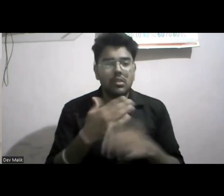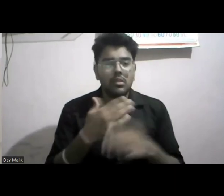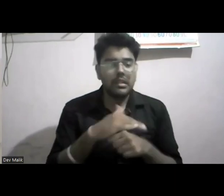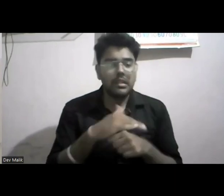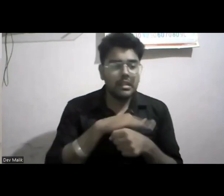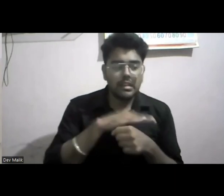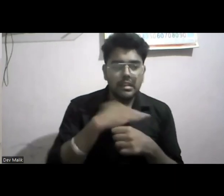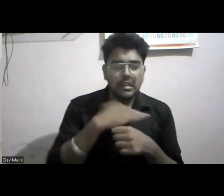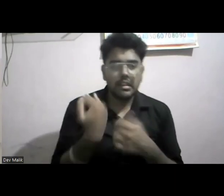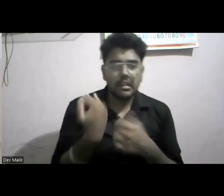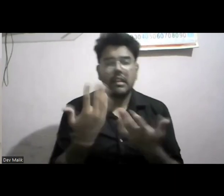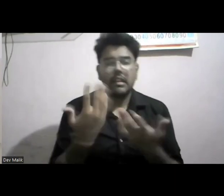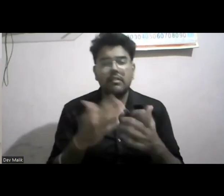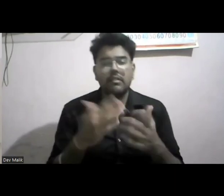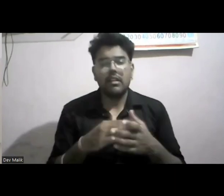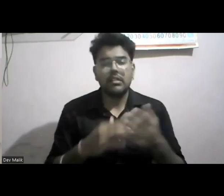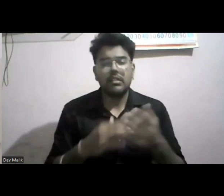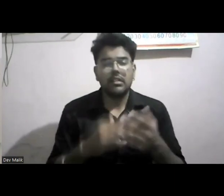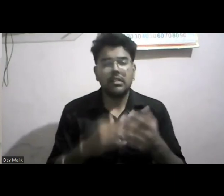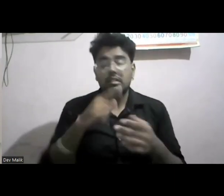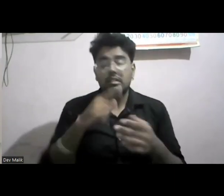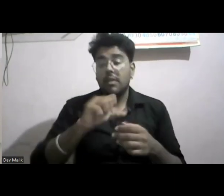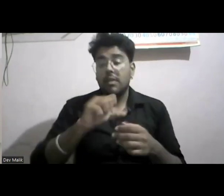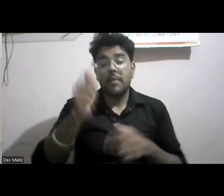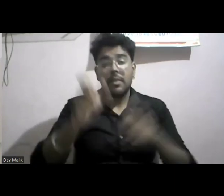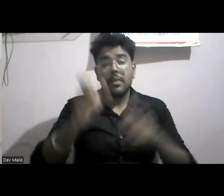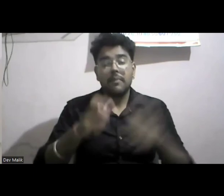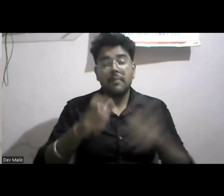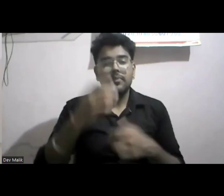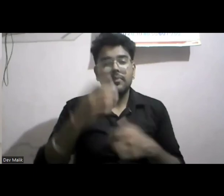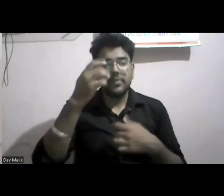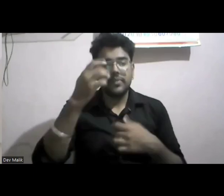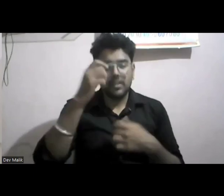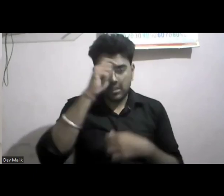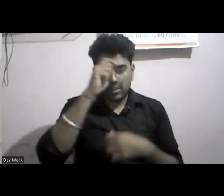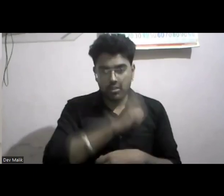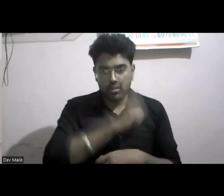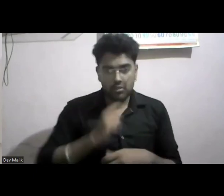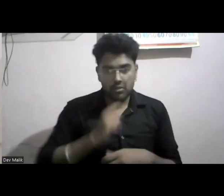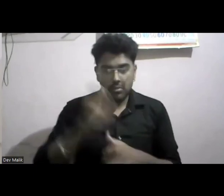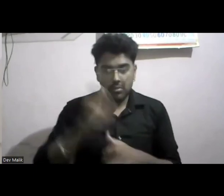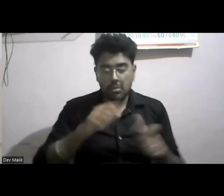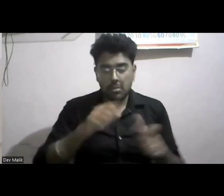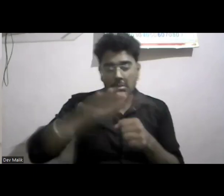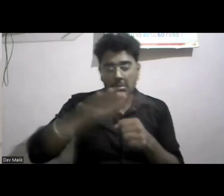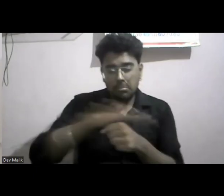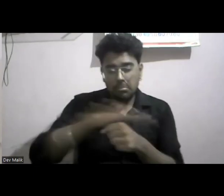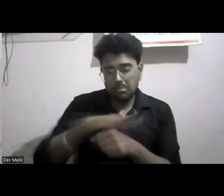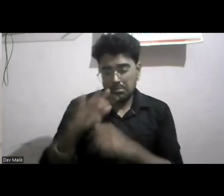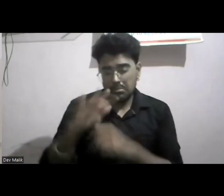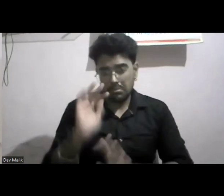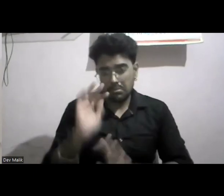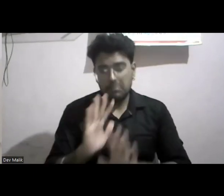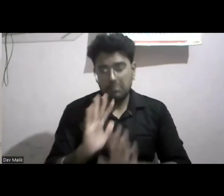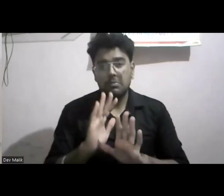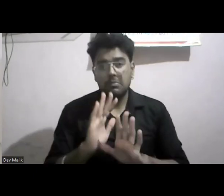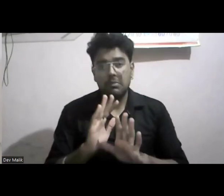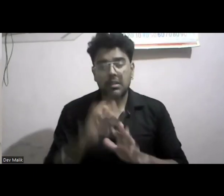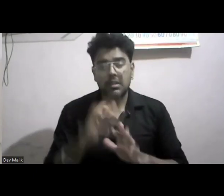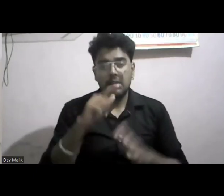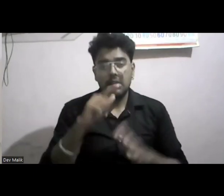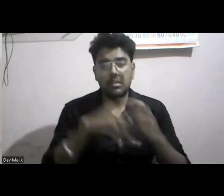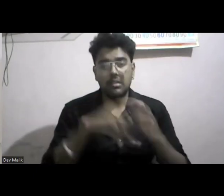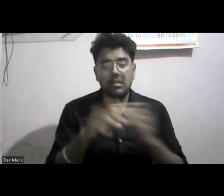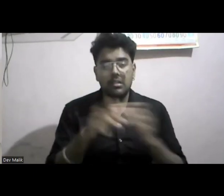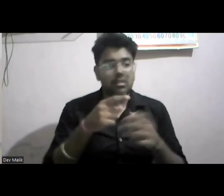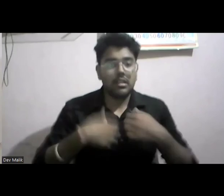the reasons for which he also murders a Christian monk, right? So this character stands out as very